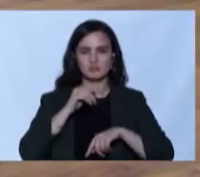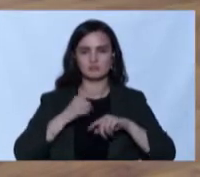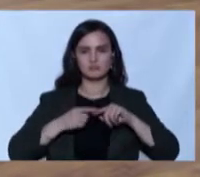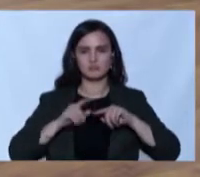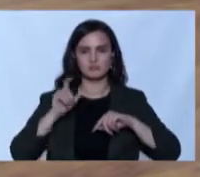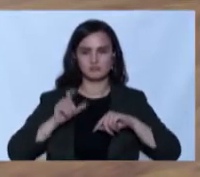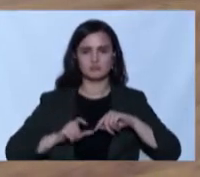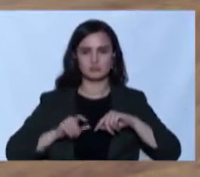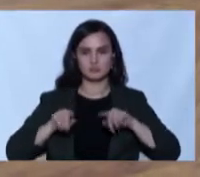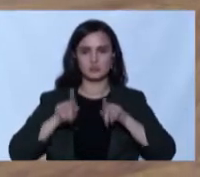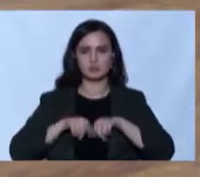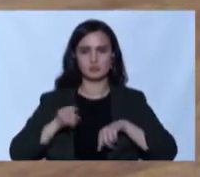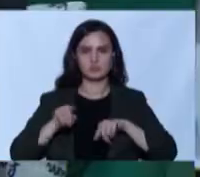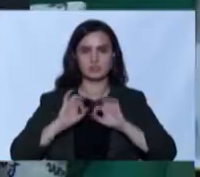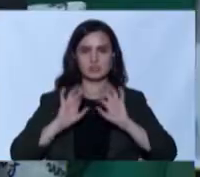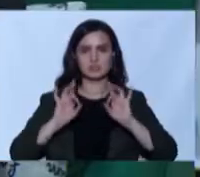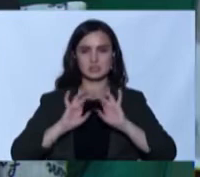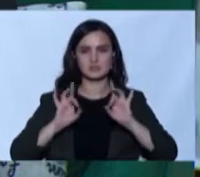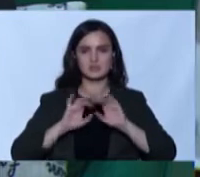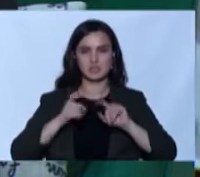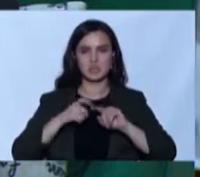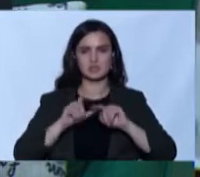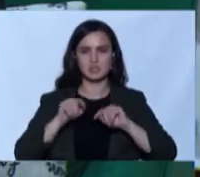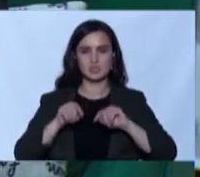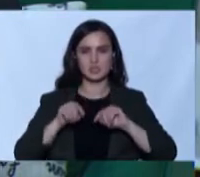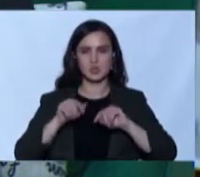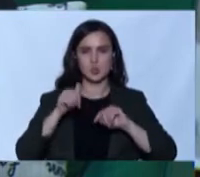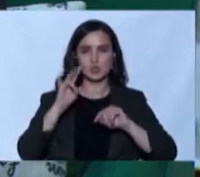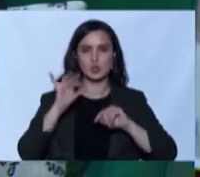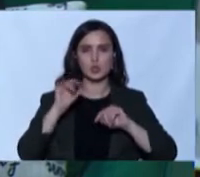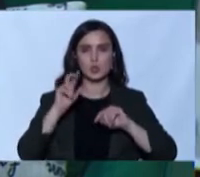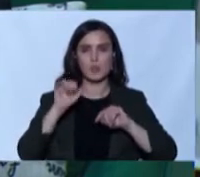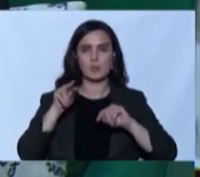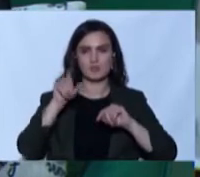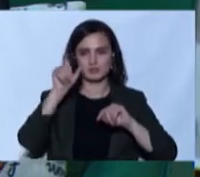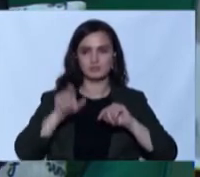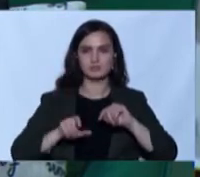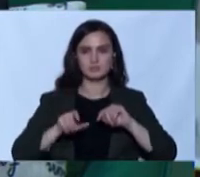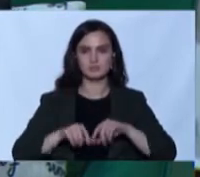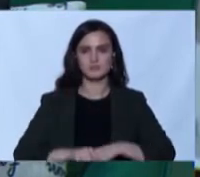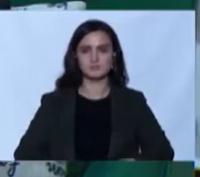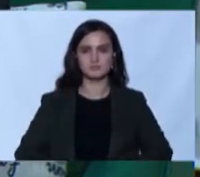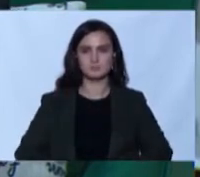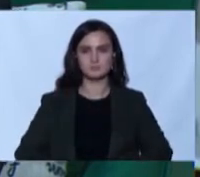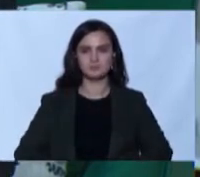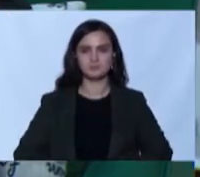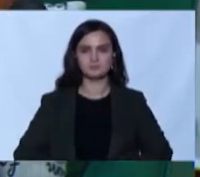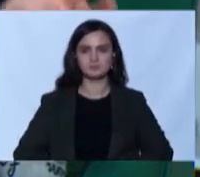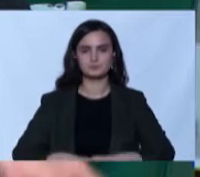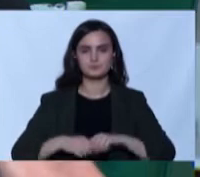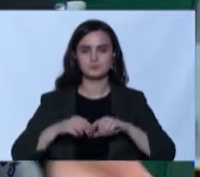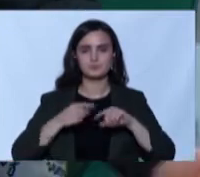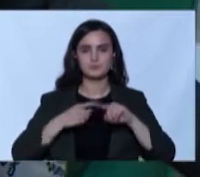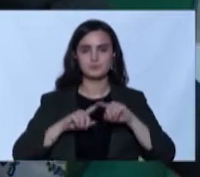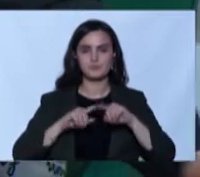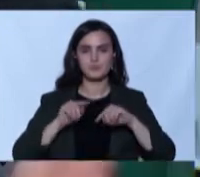who, and he's also described as an attractive nobleman who himself, he attracts vulnerable women, the